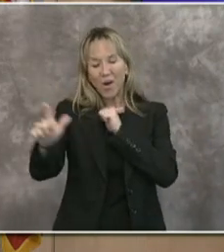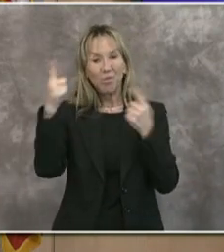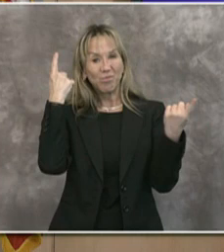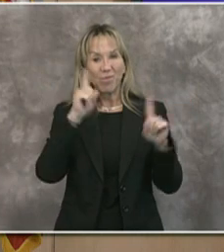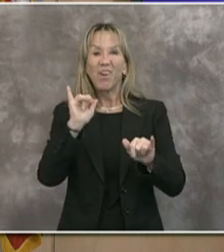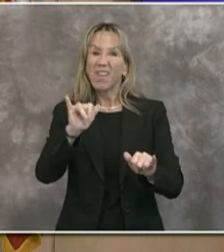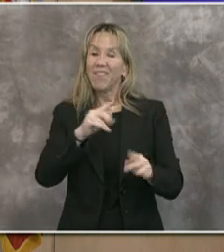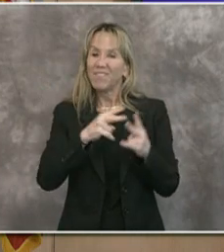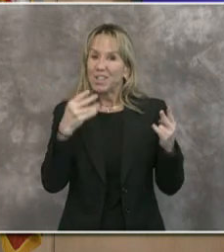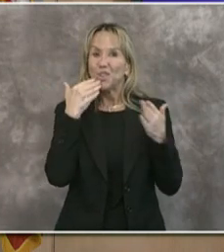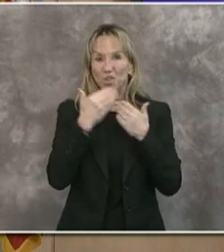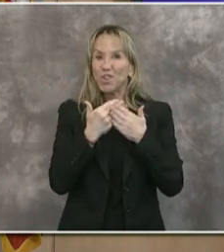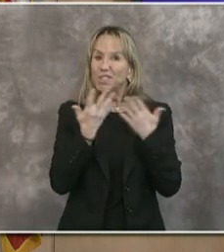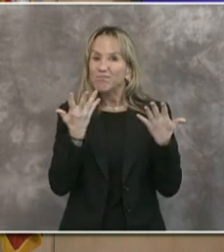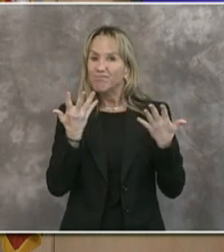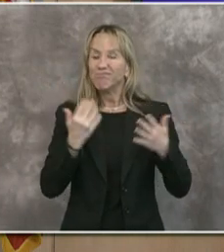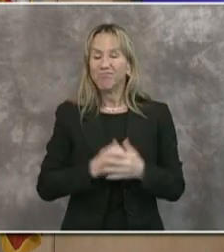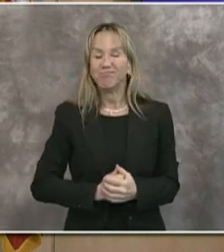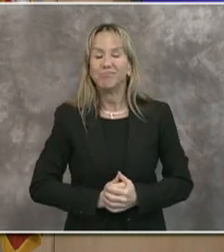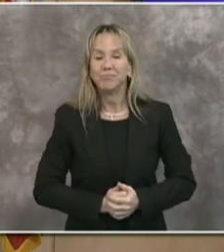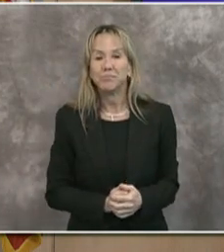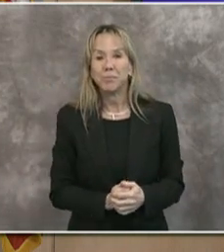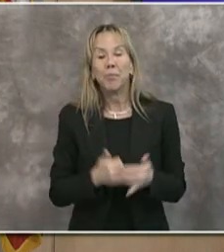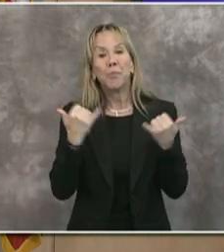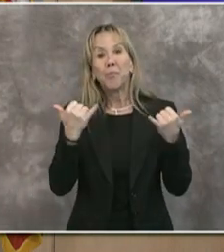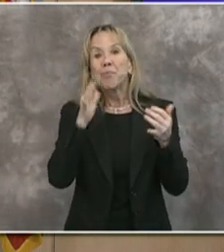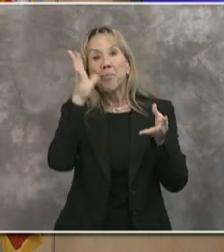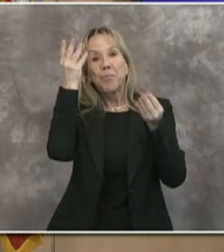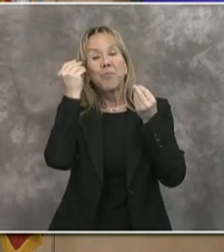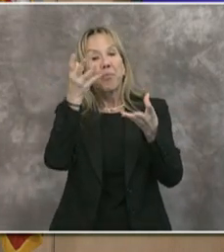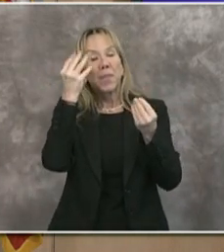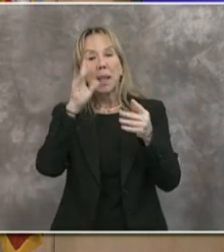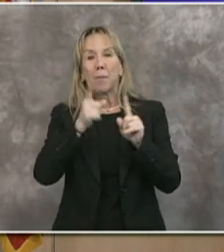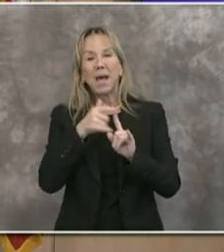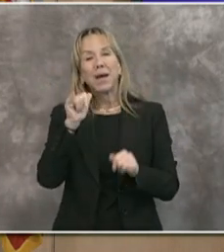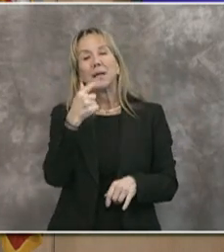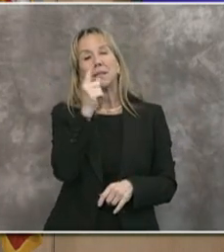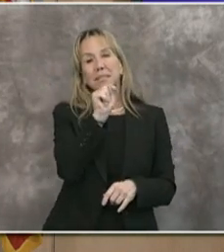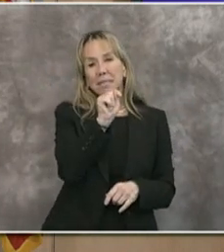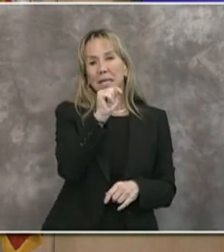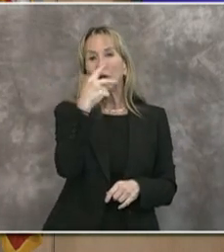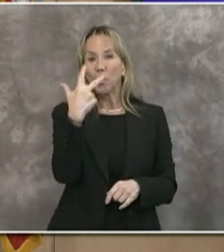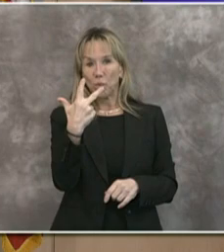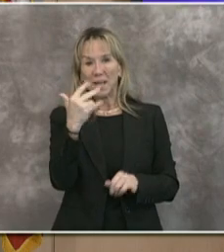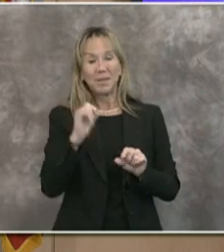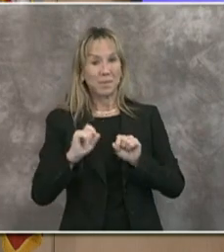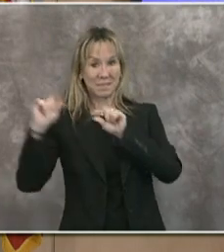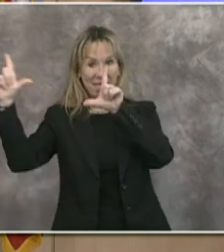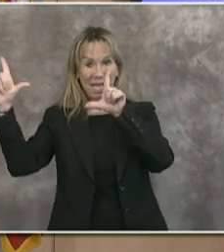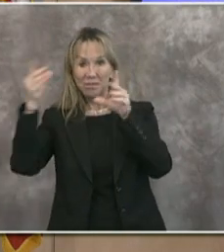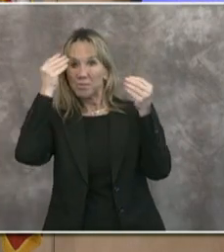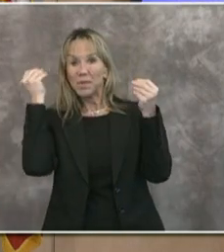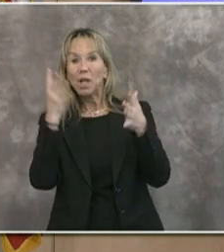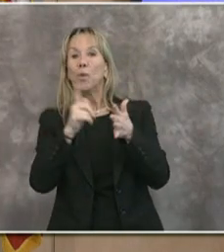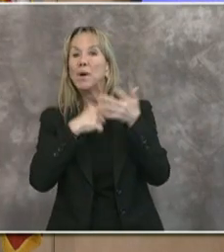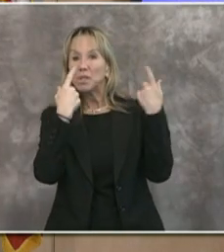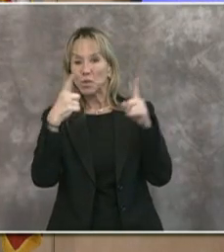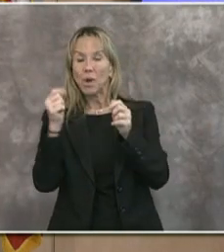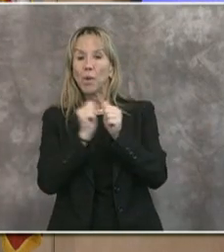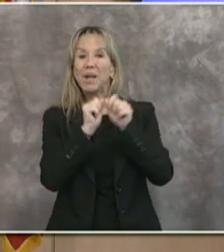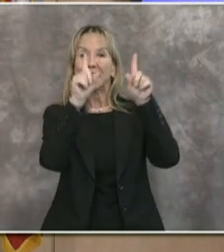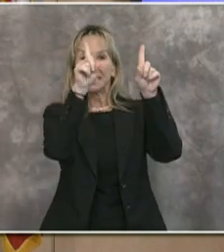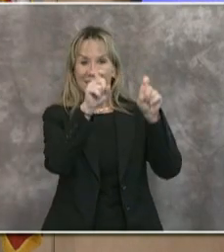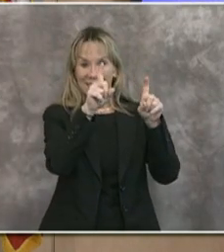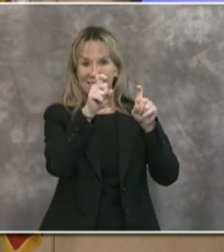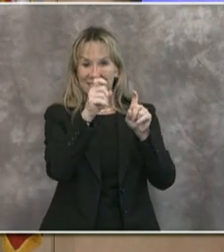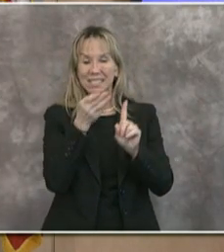forward in that area. Next, we will briefly update you. We'll pull up our T3 slide here to update you on our efforts around testing,